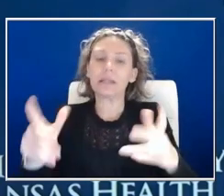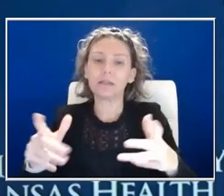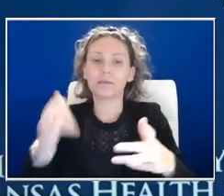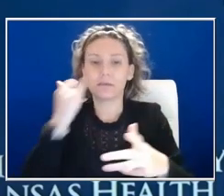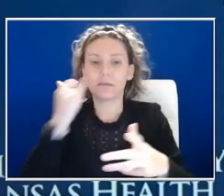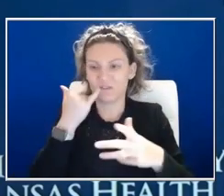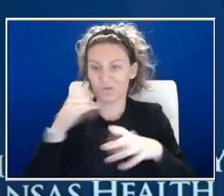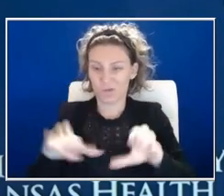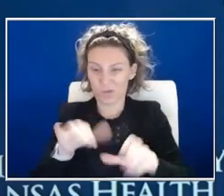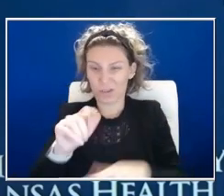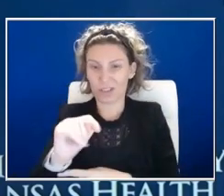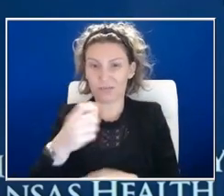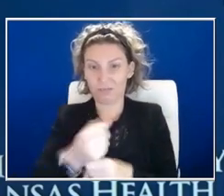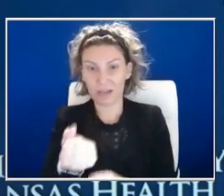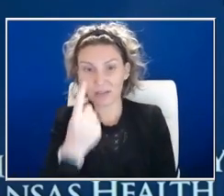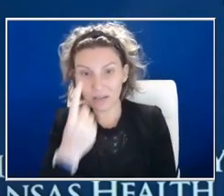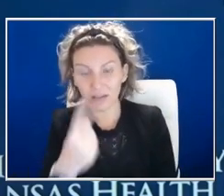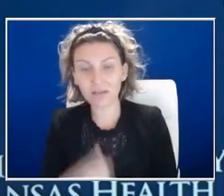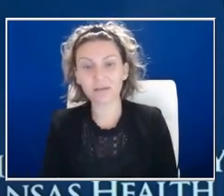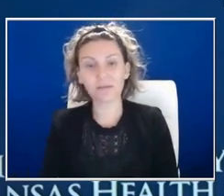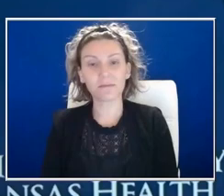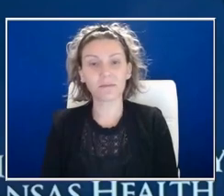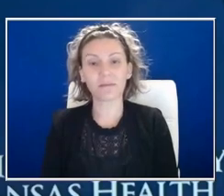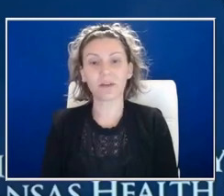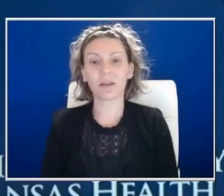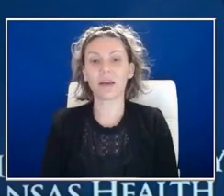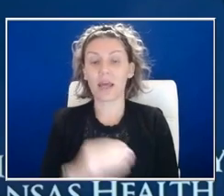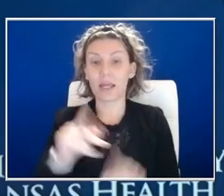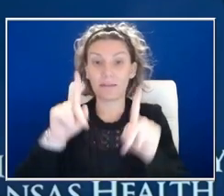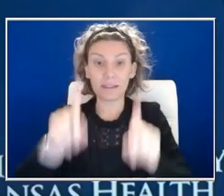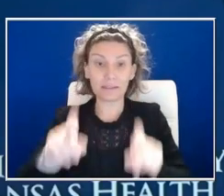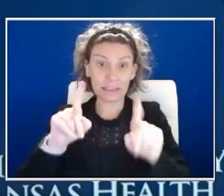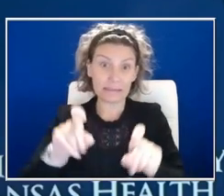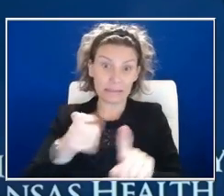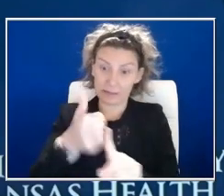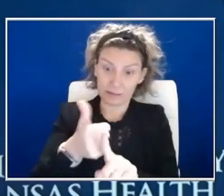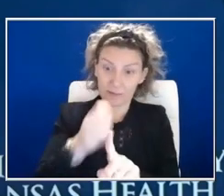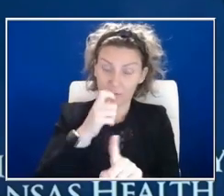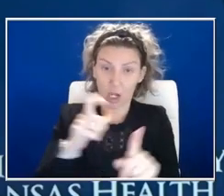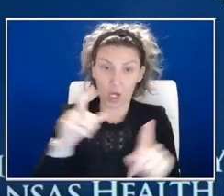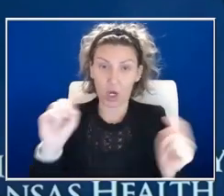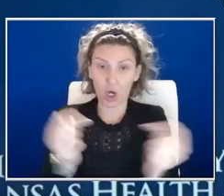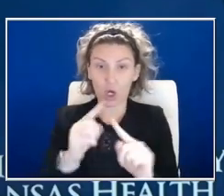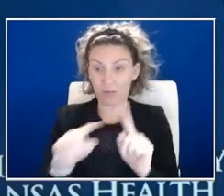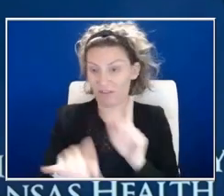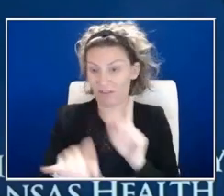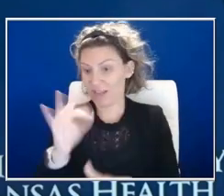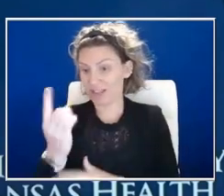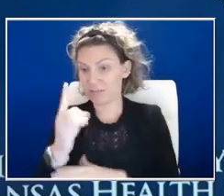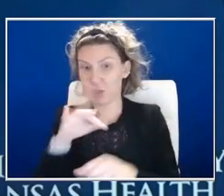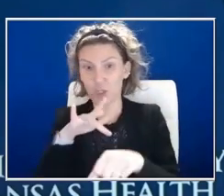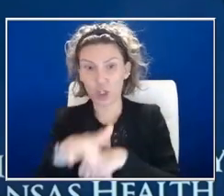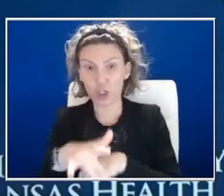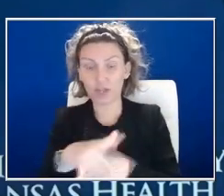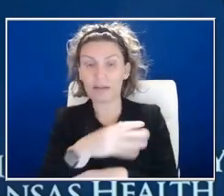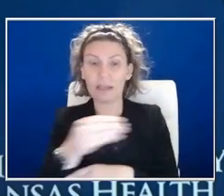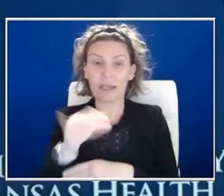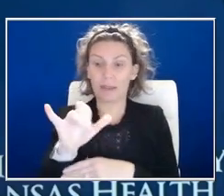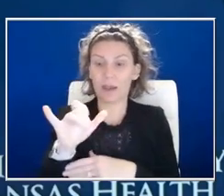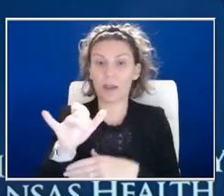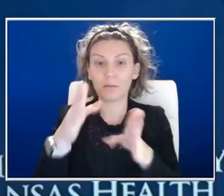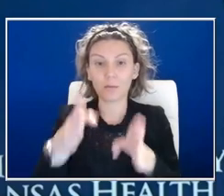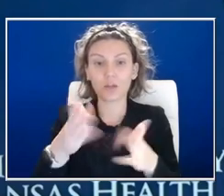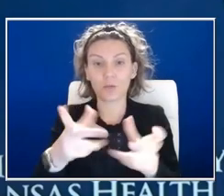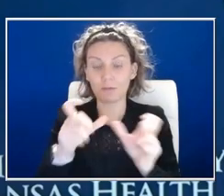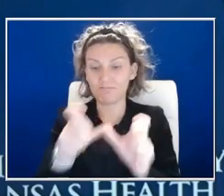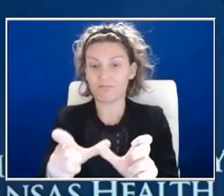that the screening itself isn't doing harm. But if you find something early and that person would want to follow through on treatment, then